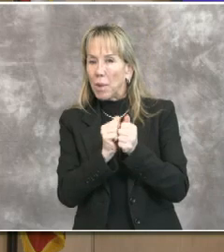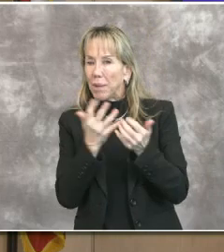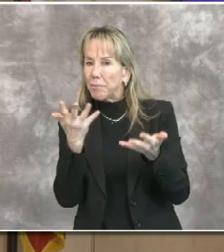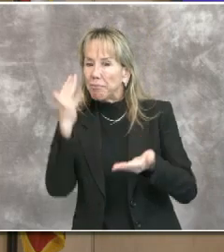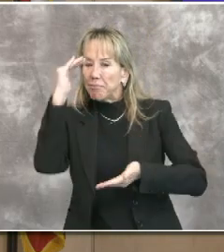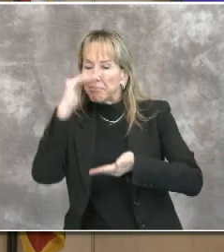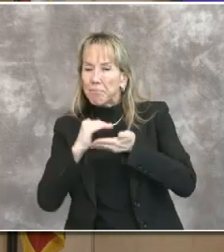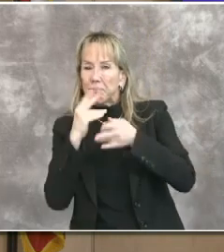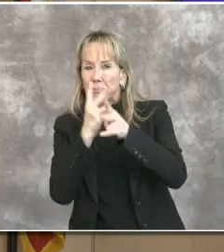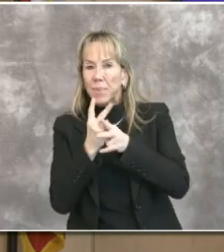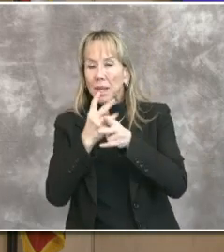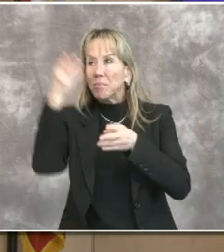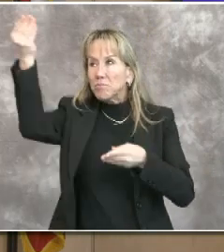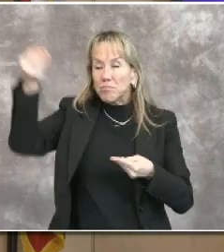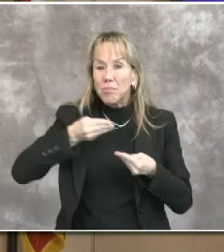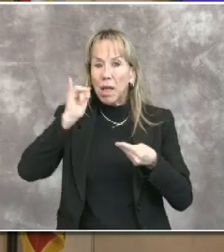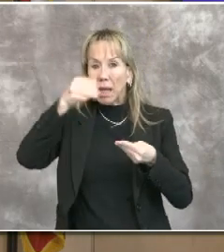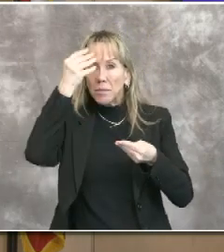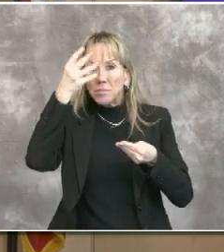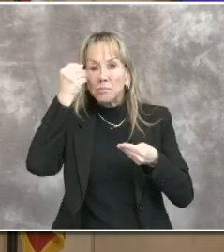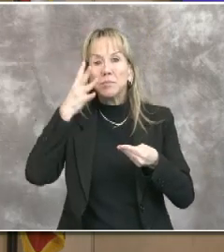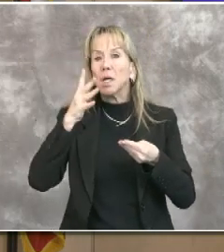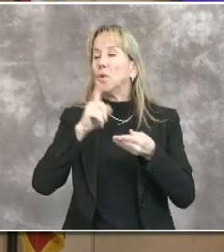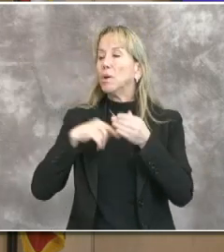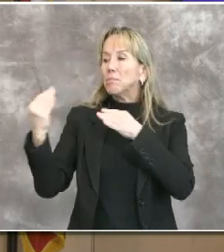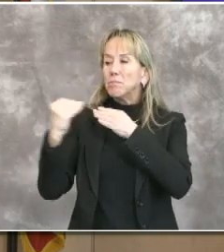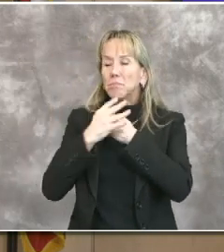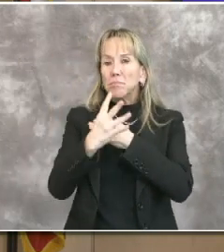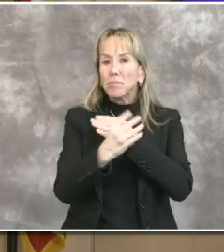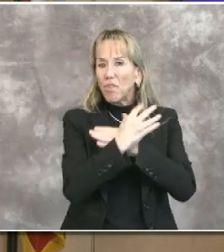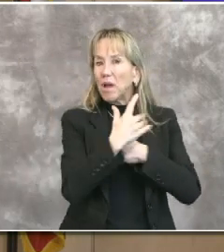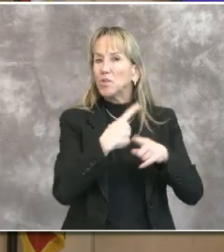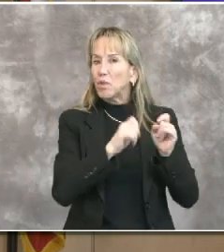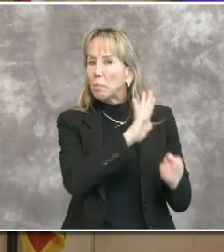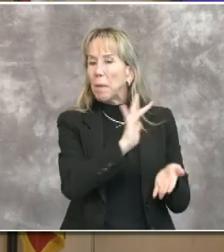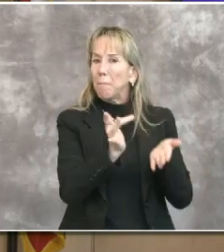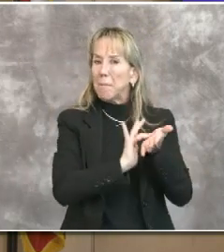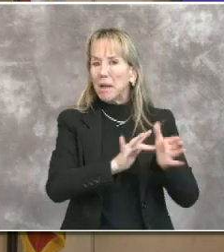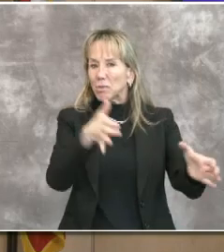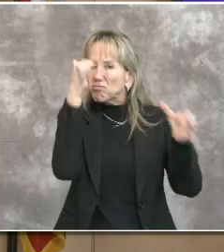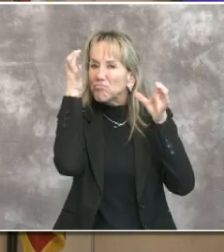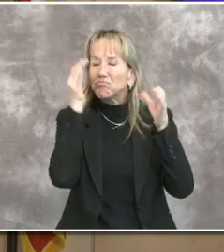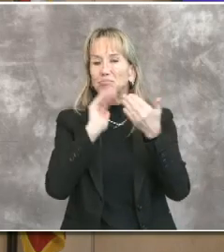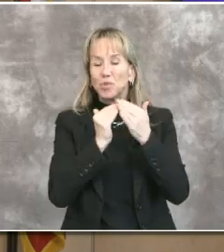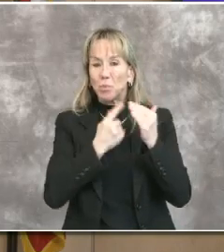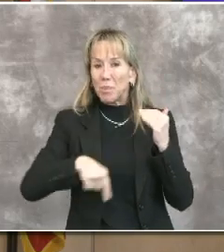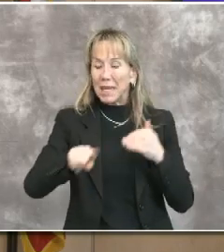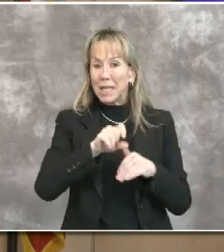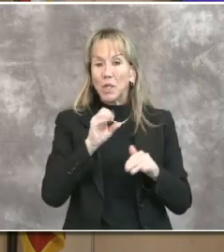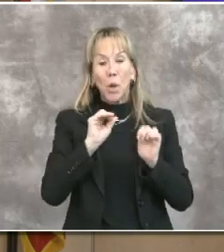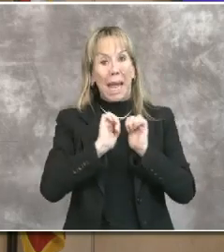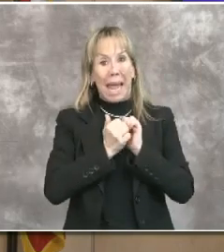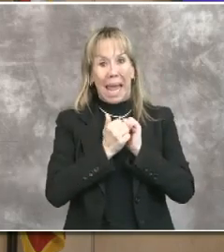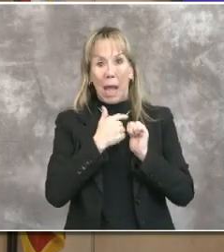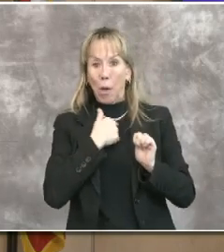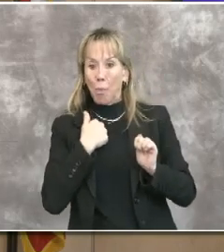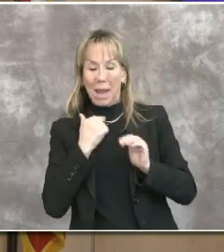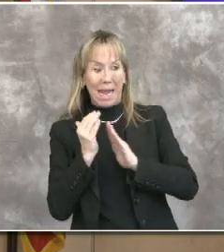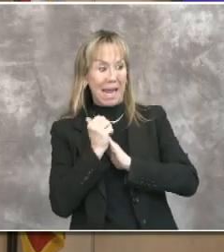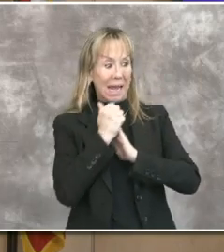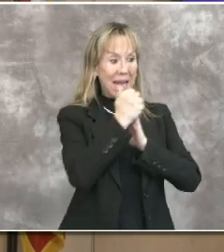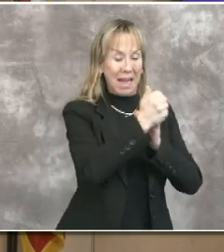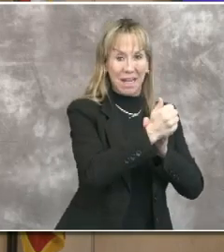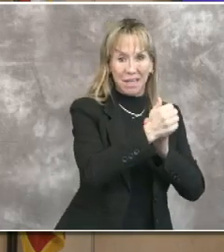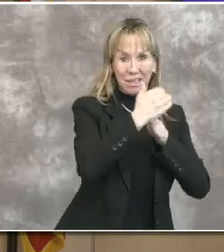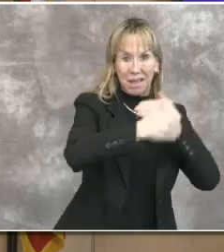expert advice we get from the medical community, the information that guided us into this situation, if we don't adhere to that